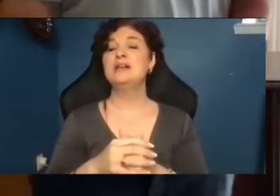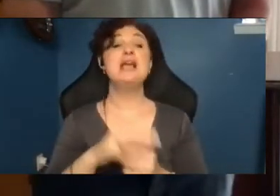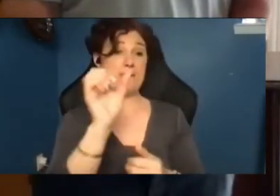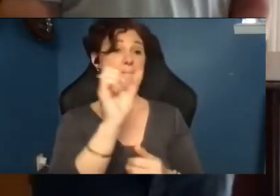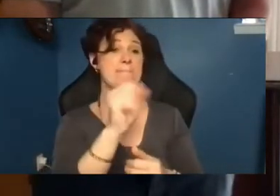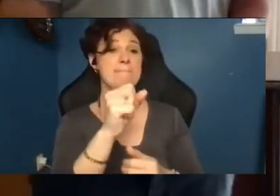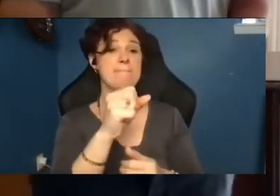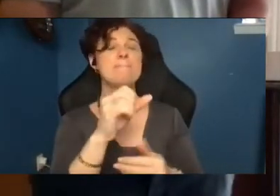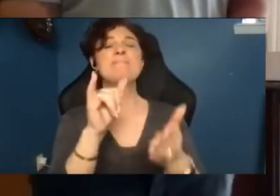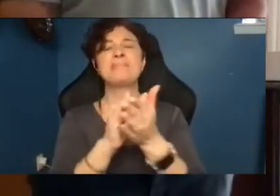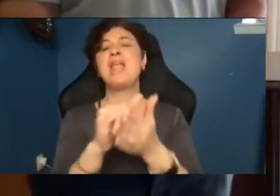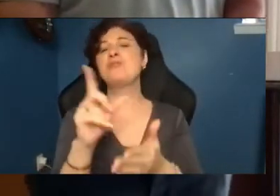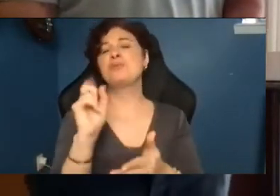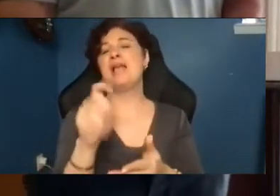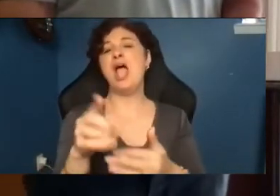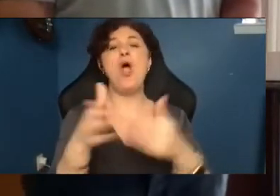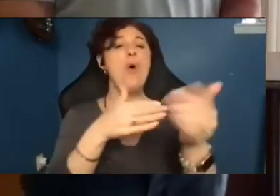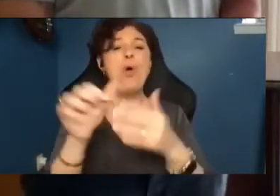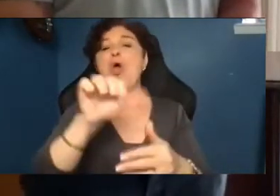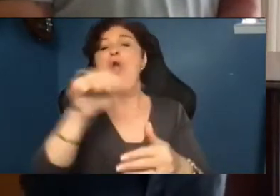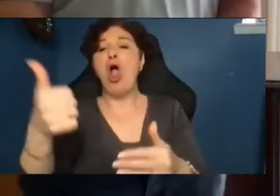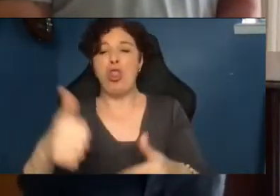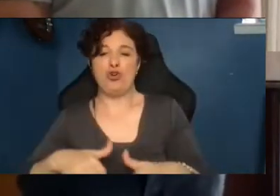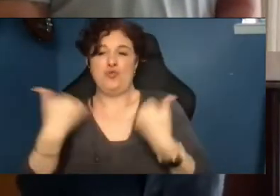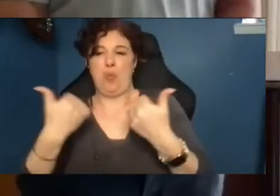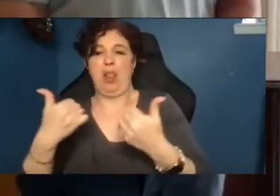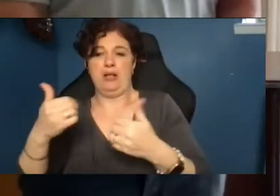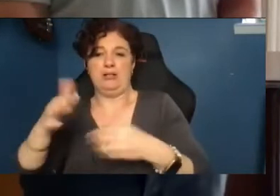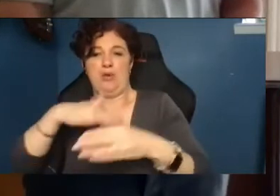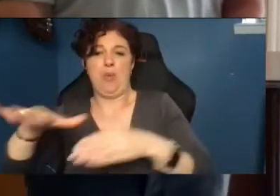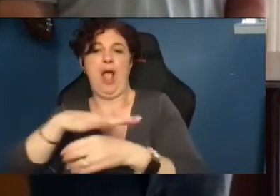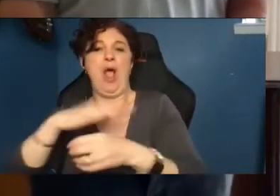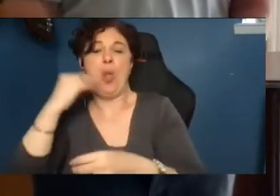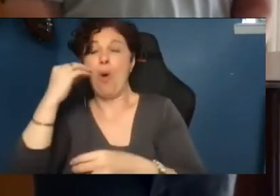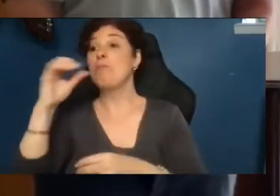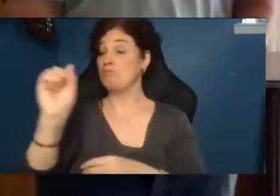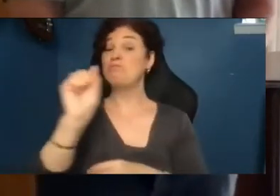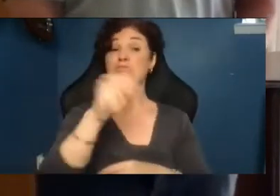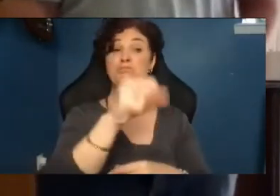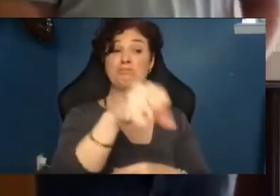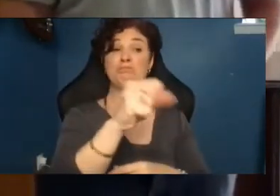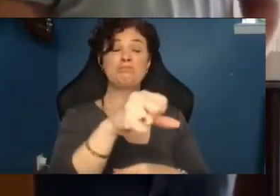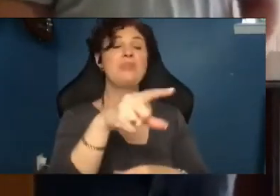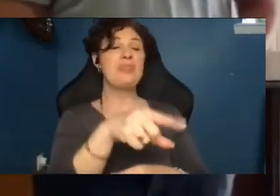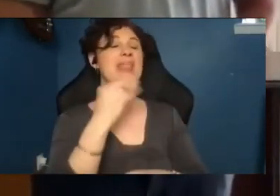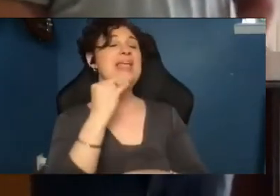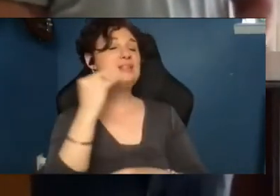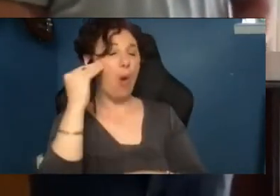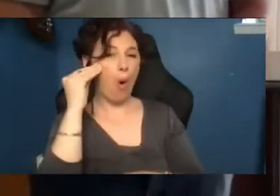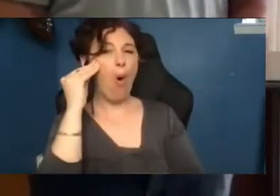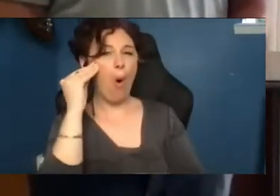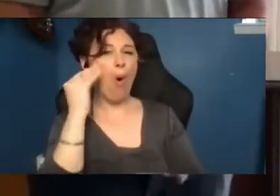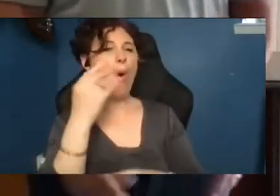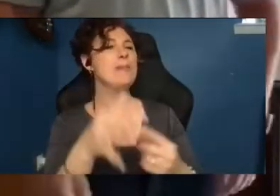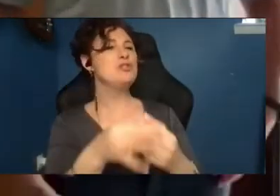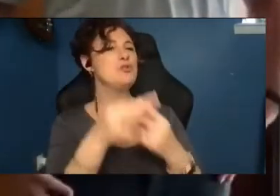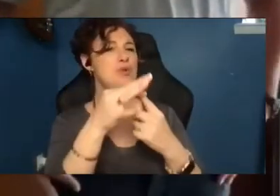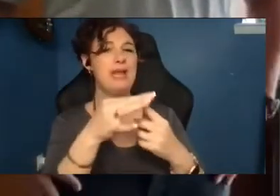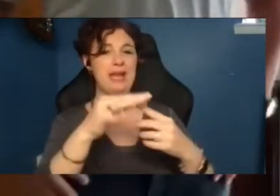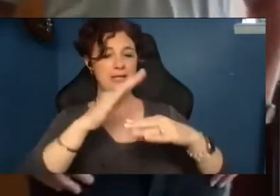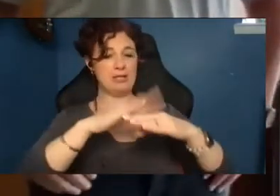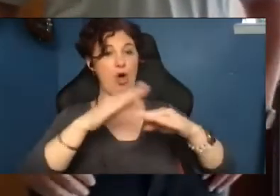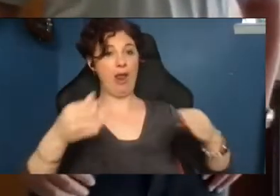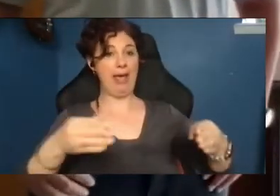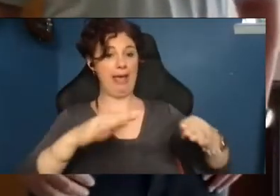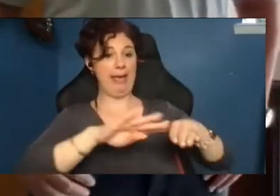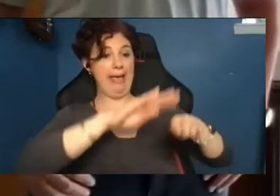Yes, so, that's what he's asking. Were there other dwellings around the home? Yeah. So this home it's kind of unique. It sits up on a little